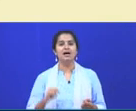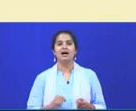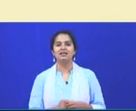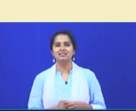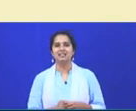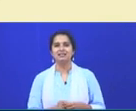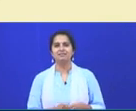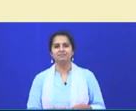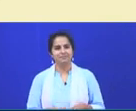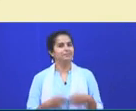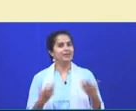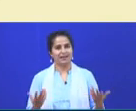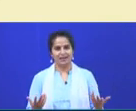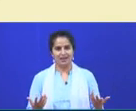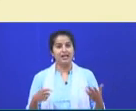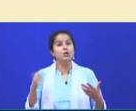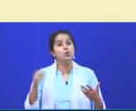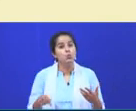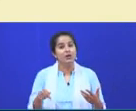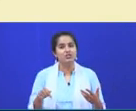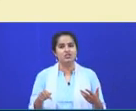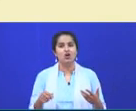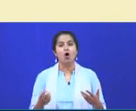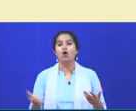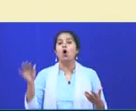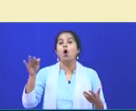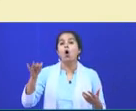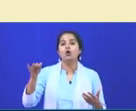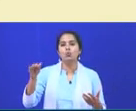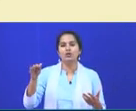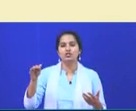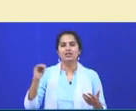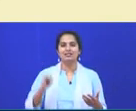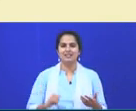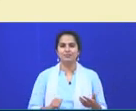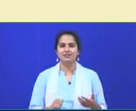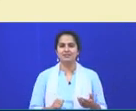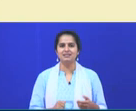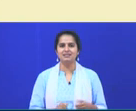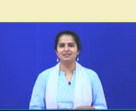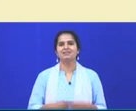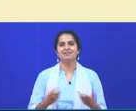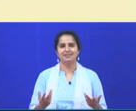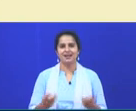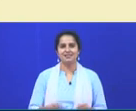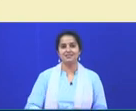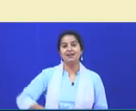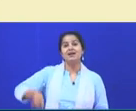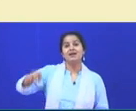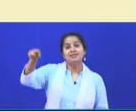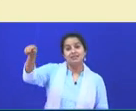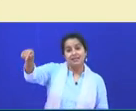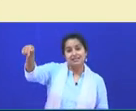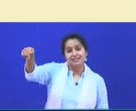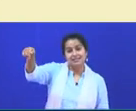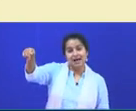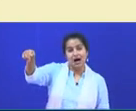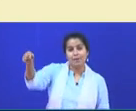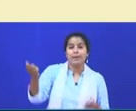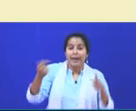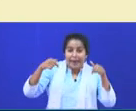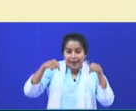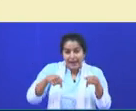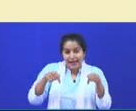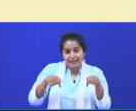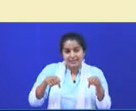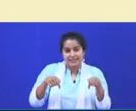utpitikayam asti? In which or on which table is it? The answer,